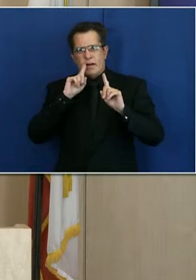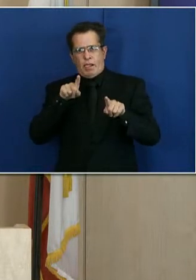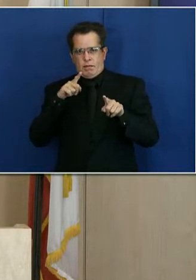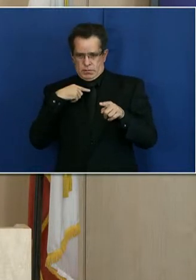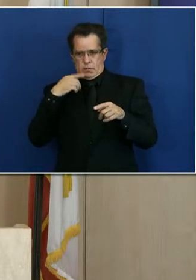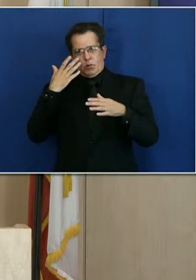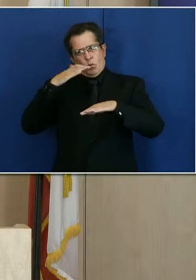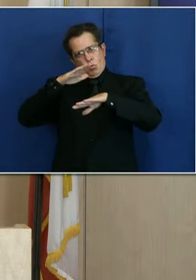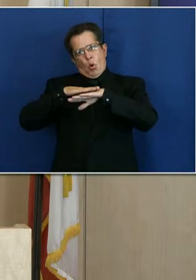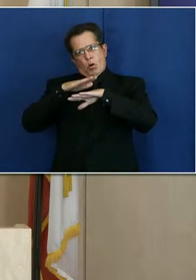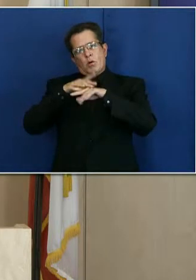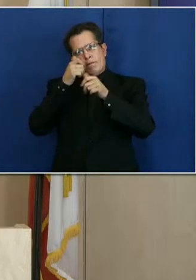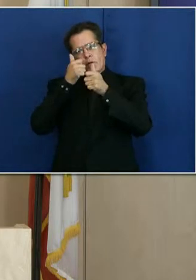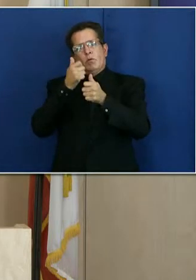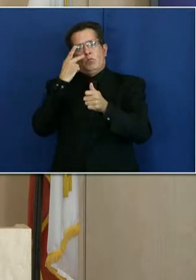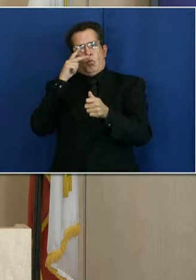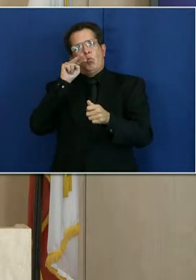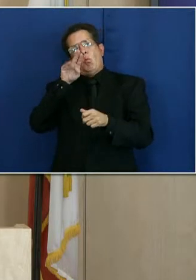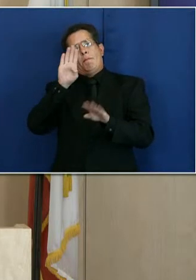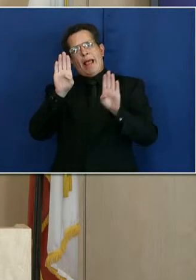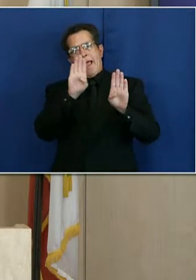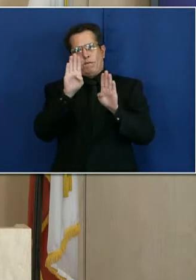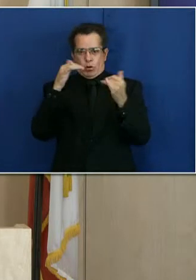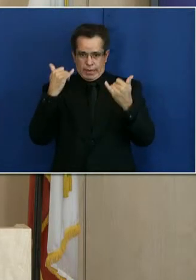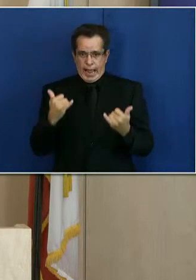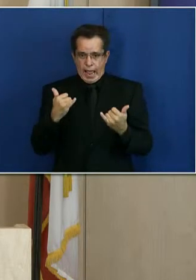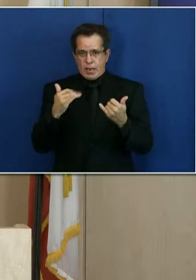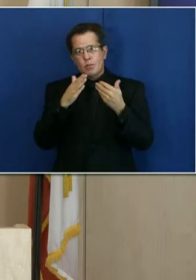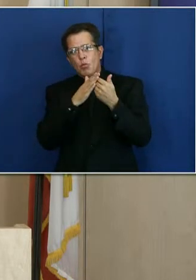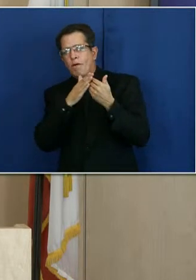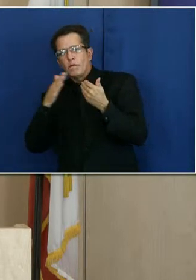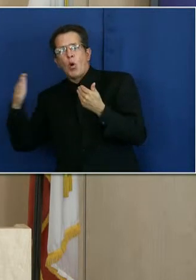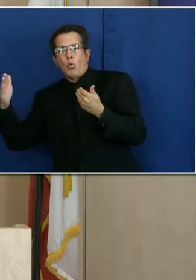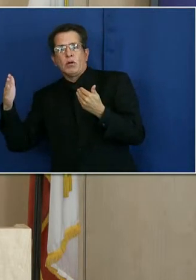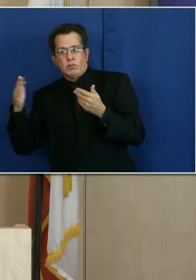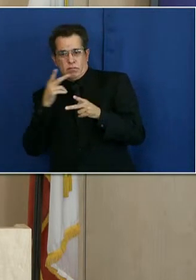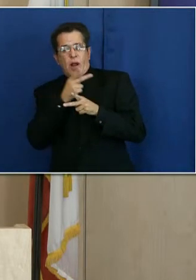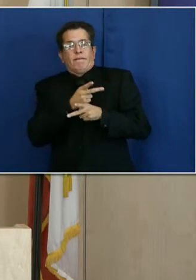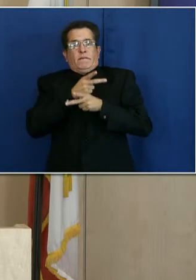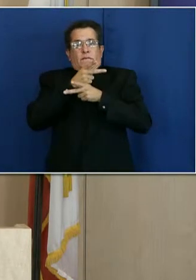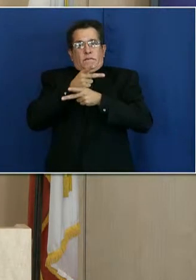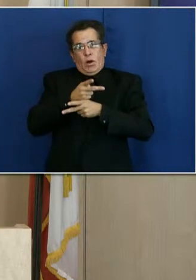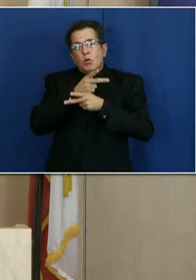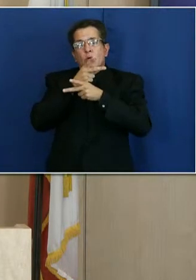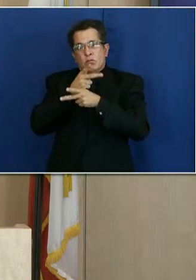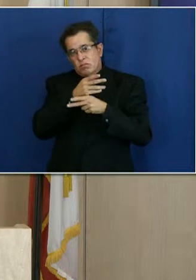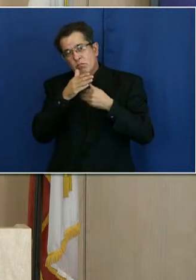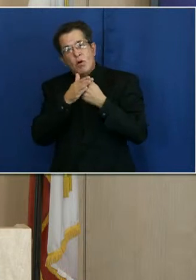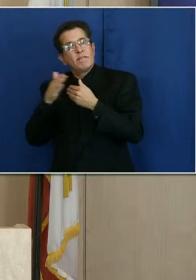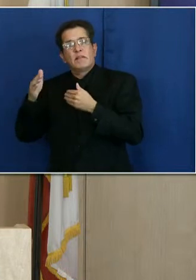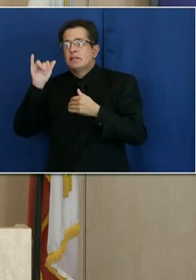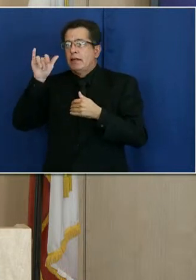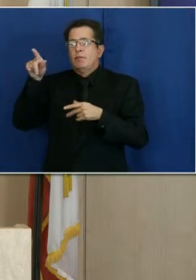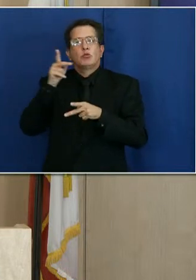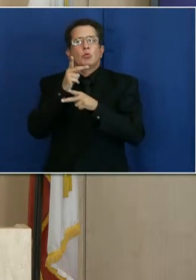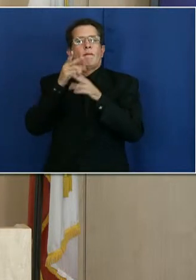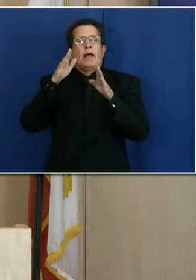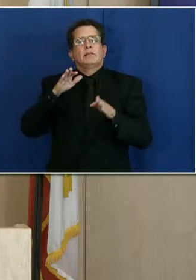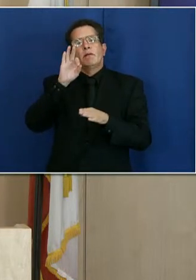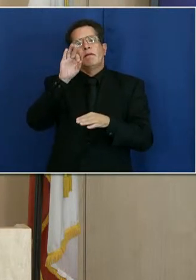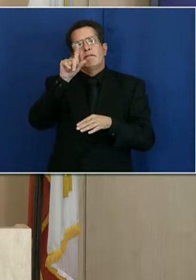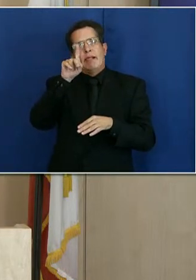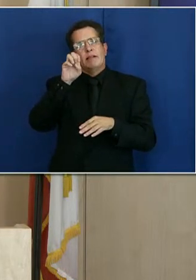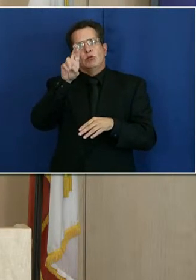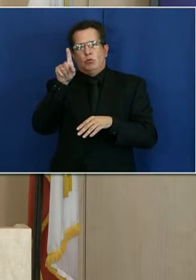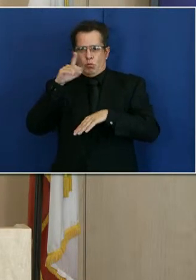behavior today and what we should do moving forward. And it's actually, as Supervisor Fletcher pointed out nicely in the introduction, it's the same messages